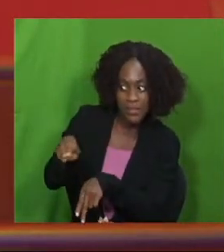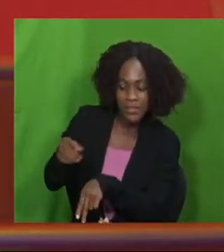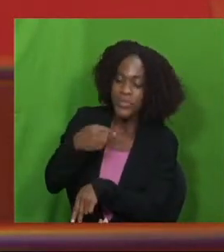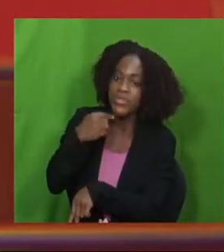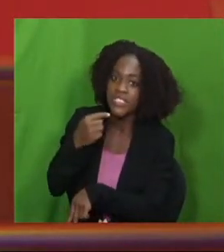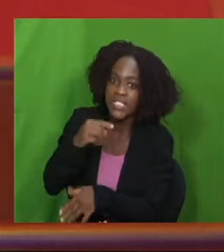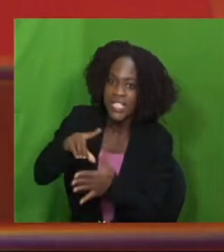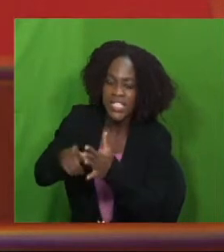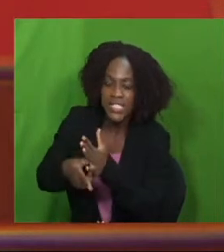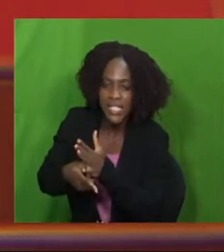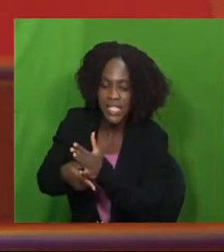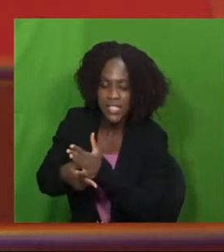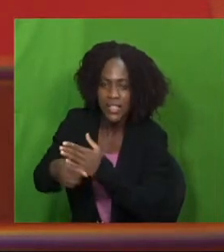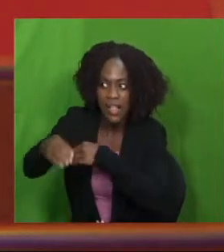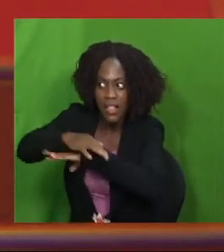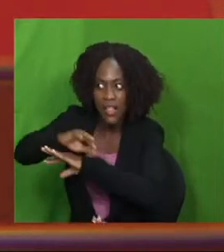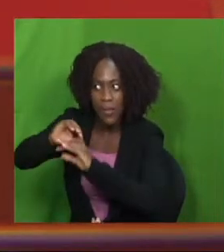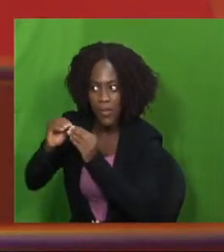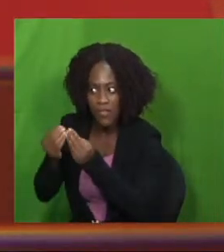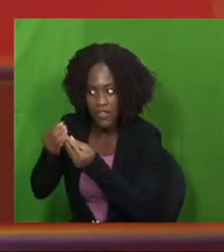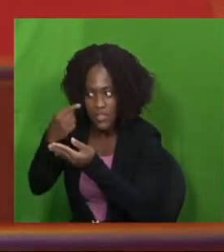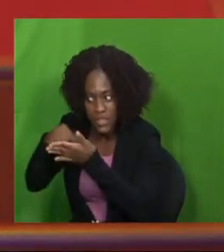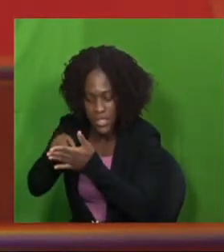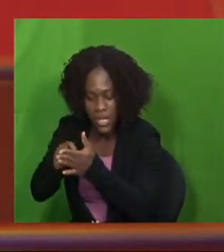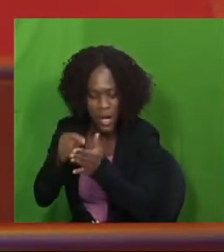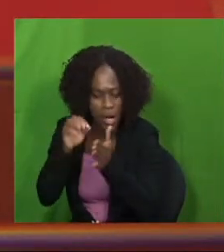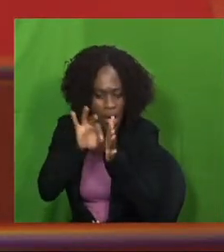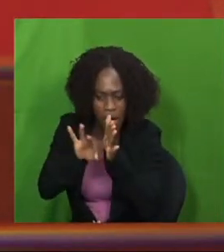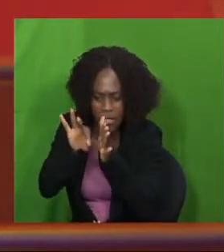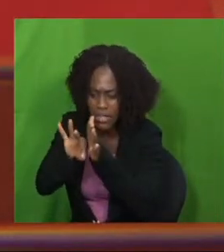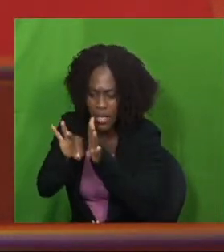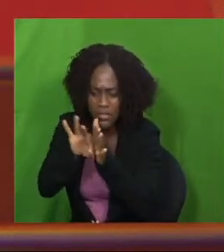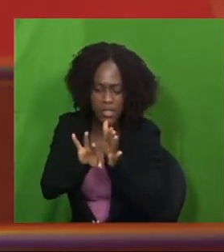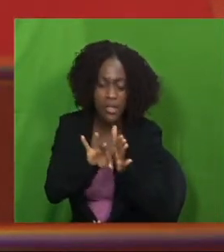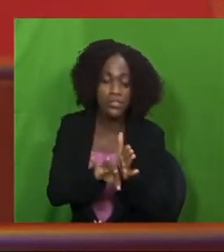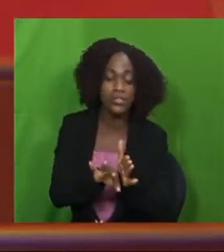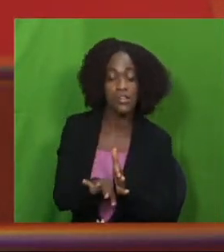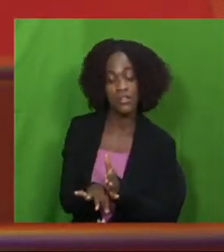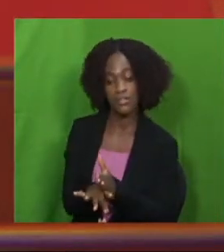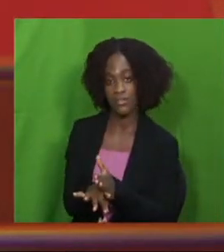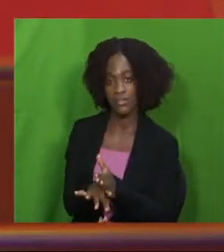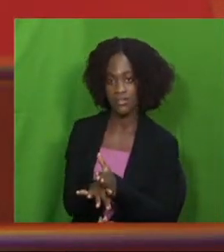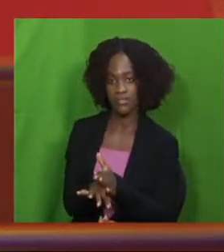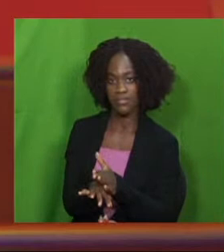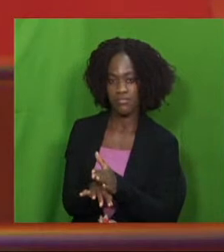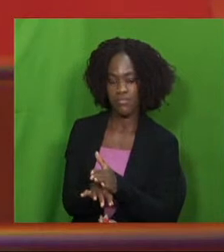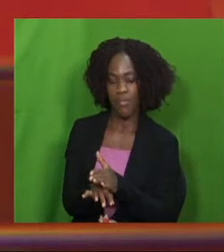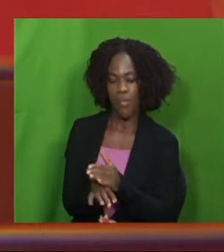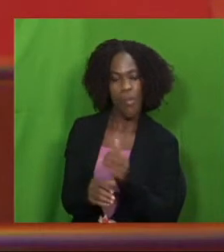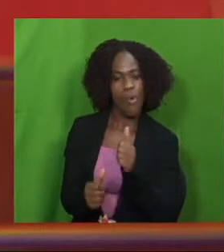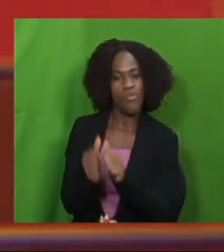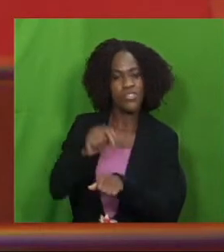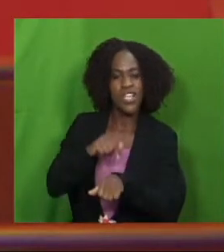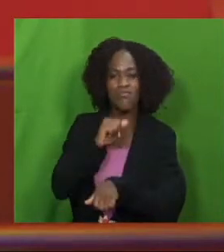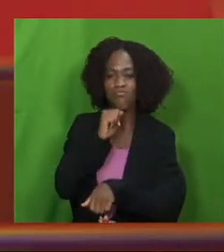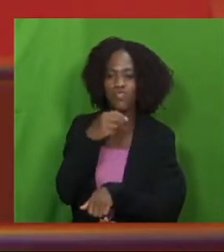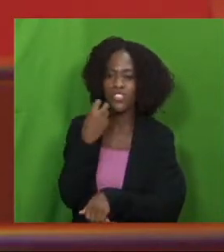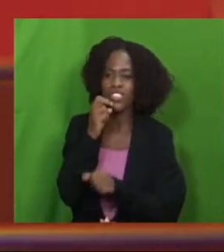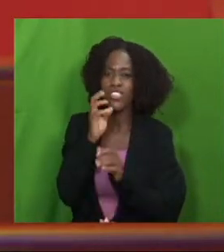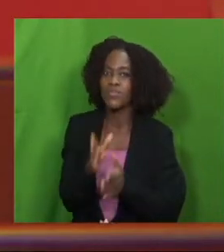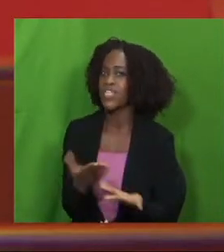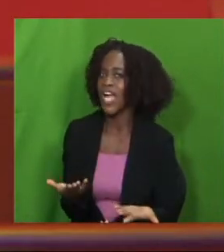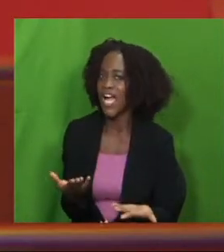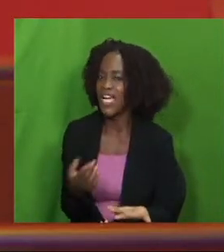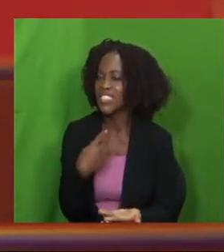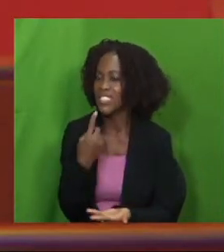to get the numbers by counting. So it's not usually raised by the Speaker. I can't just sit and